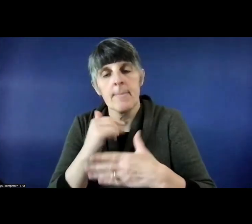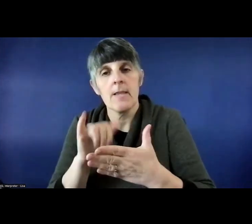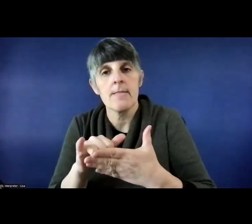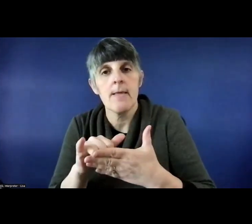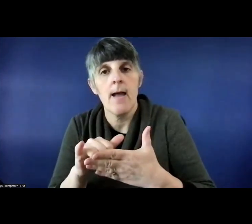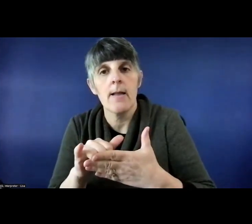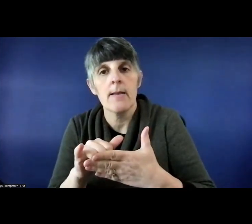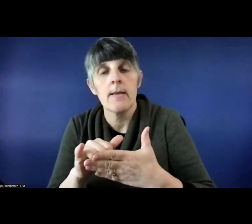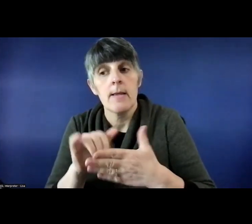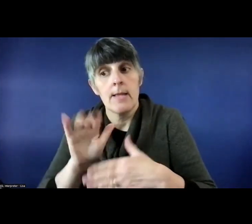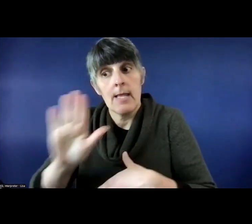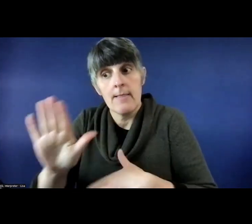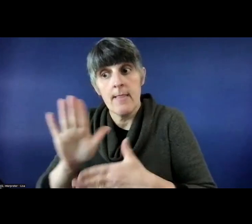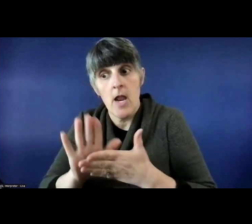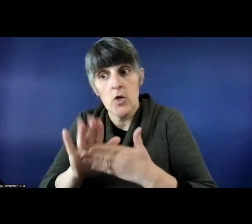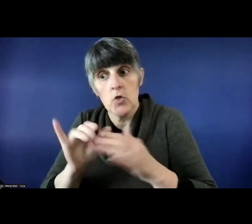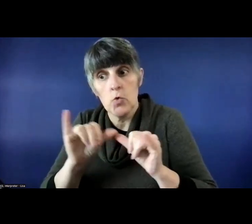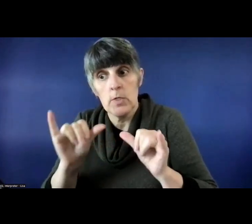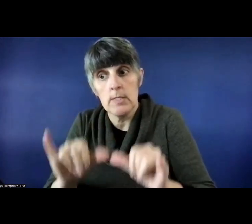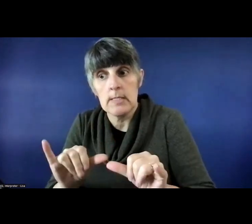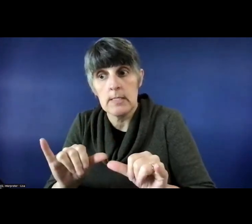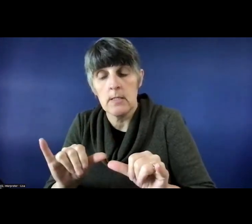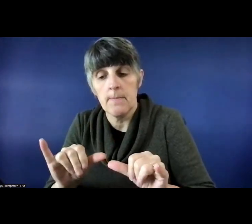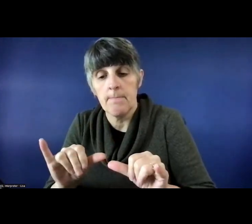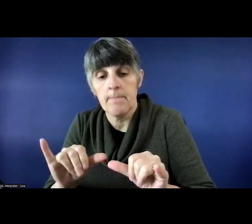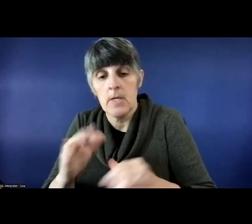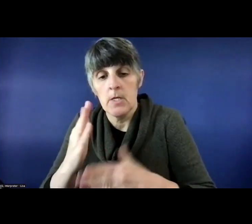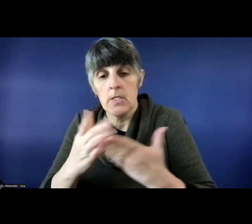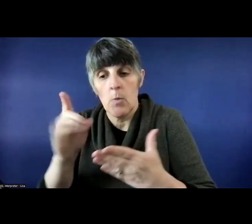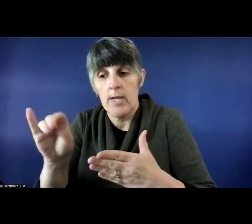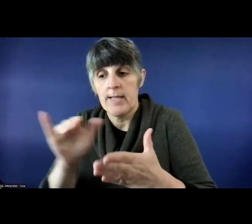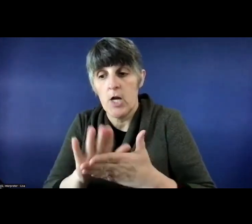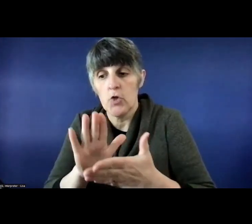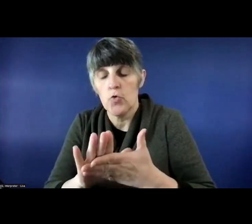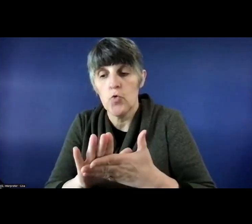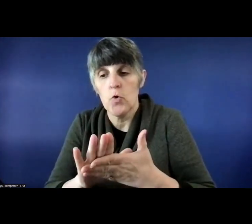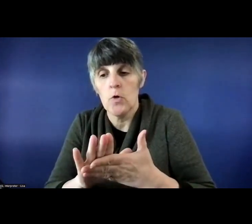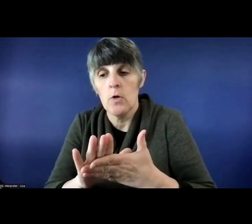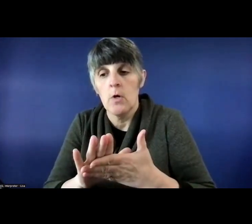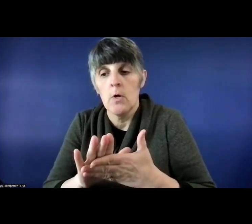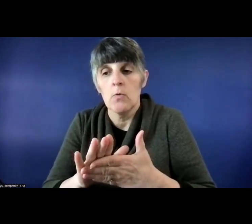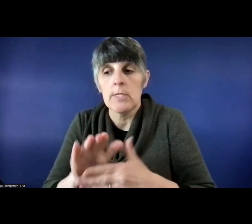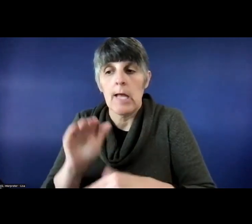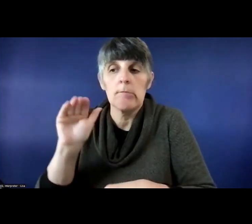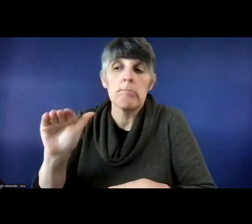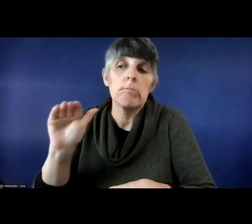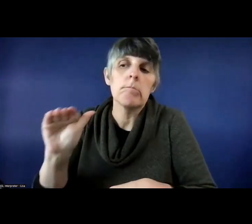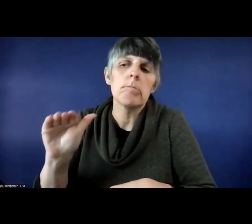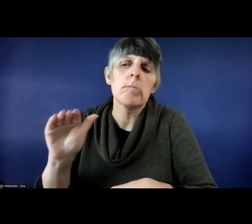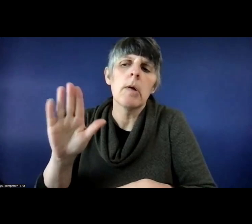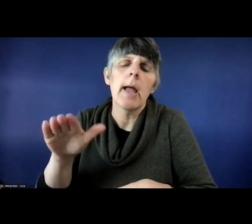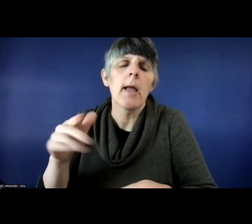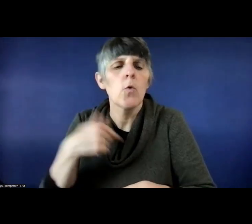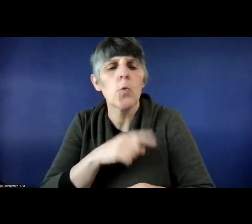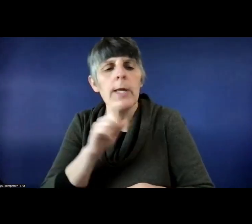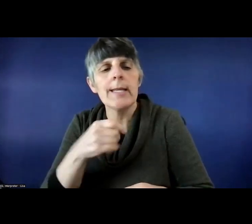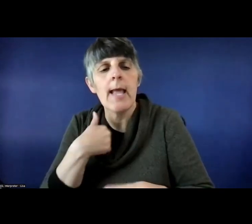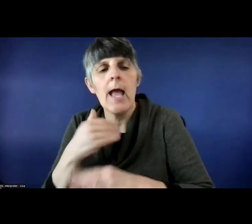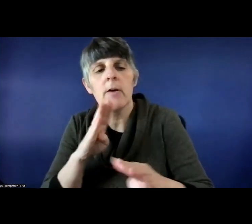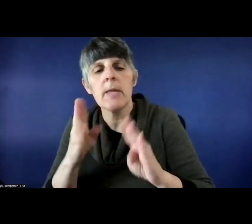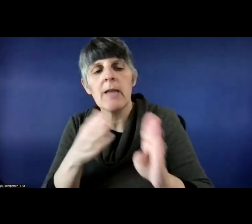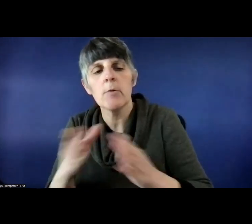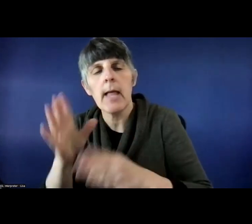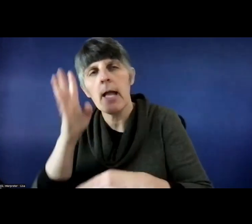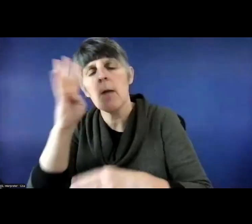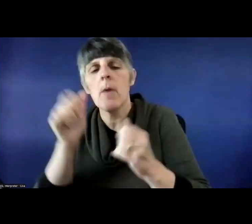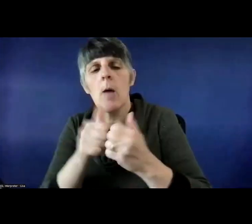that in their school system, someone in her school was sort of tapped on the shoulder and said, "We have to have a behavior plan, come